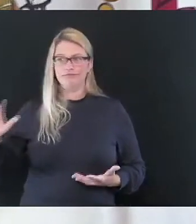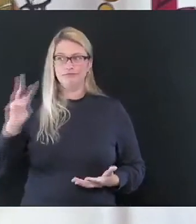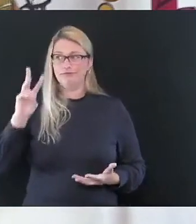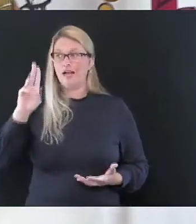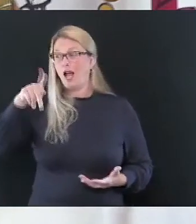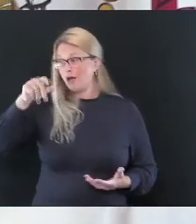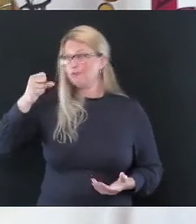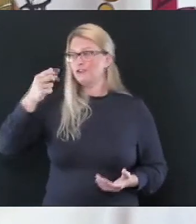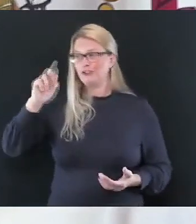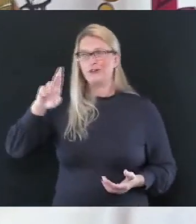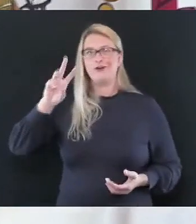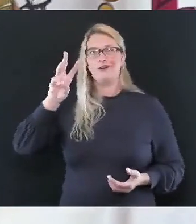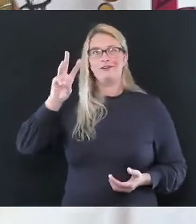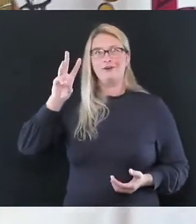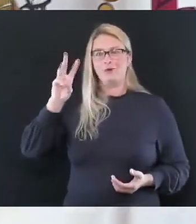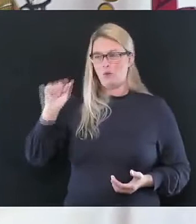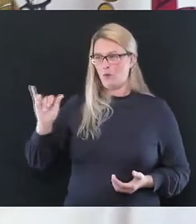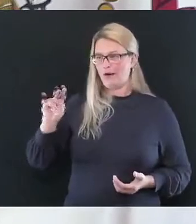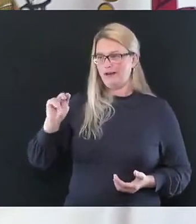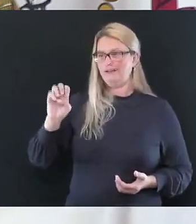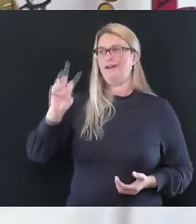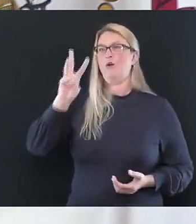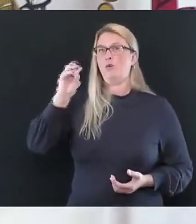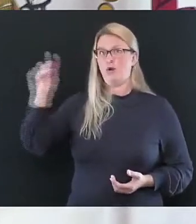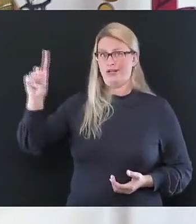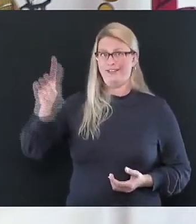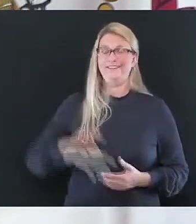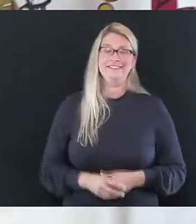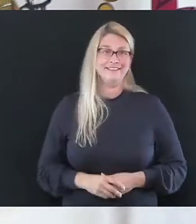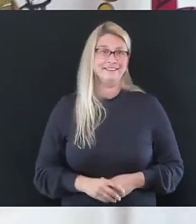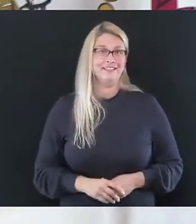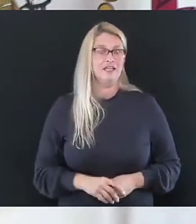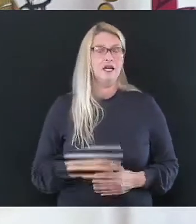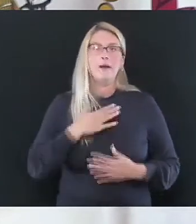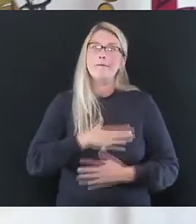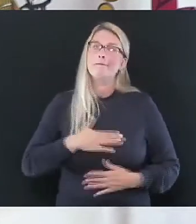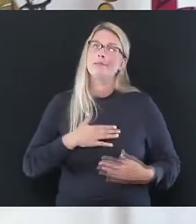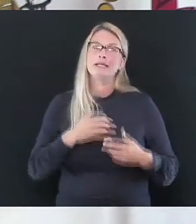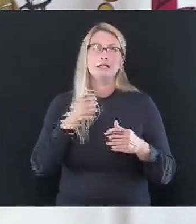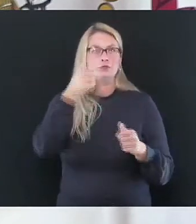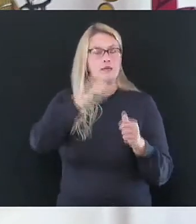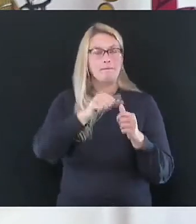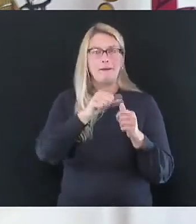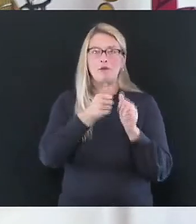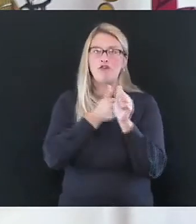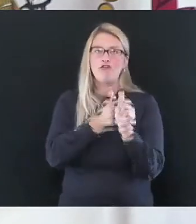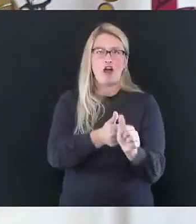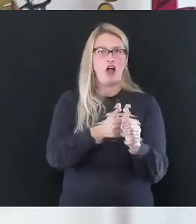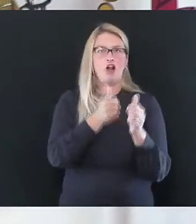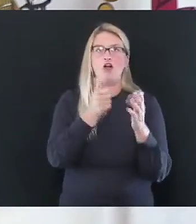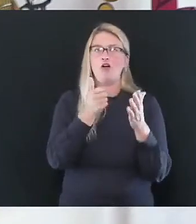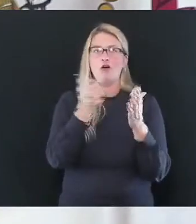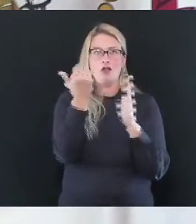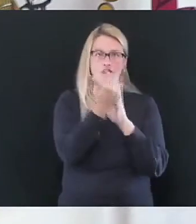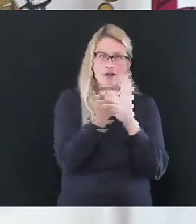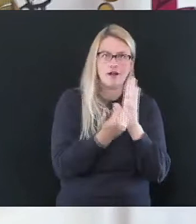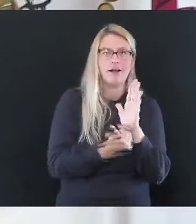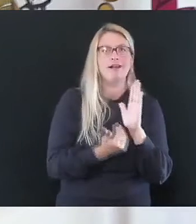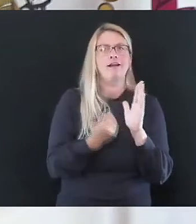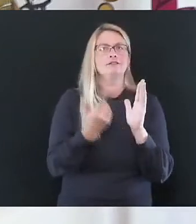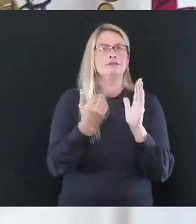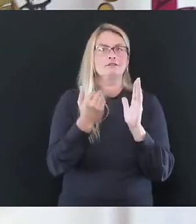counties. We want to continue to, like I've said over and over, and follow the guidelines, pew in between you, wear your mask,